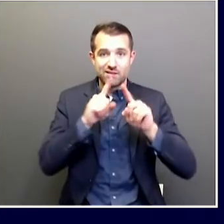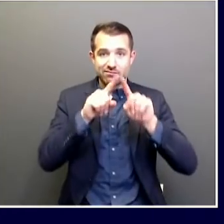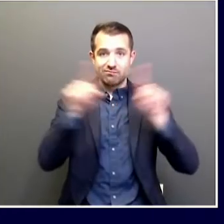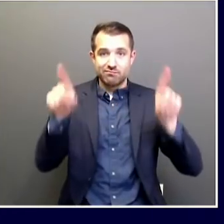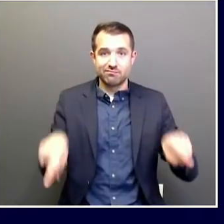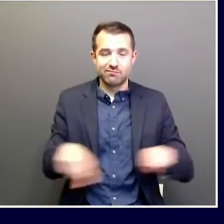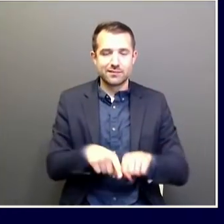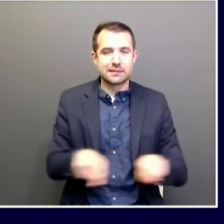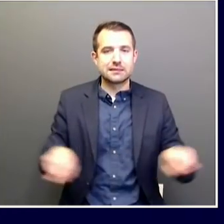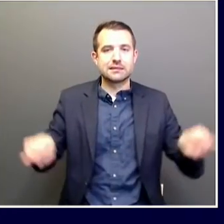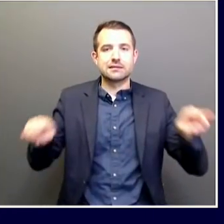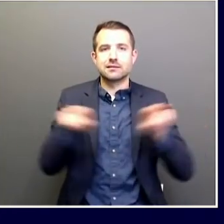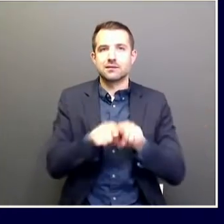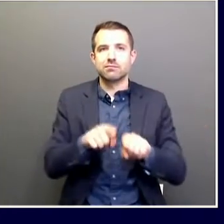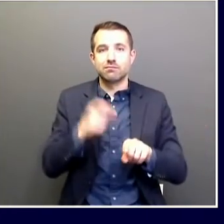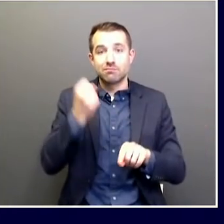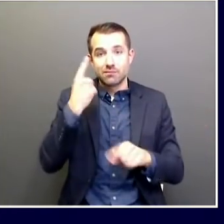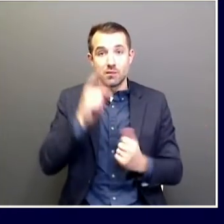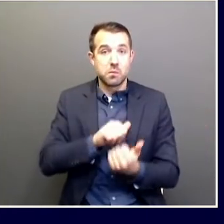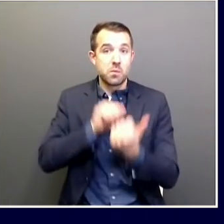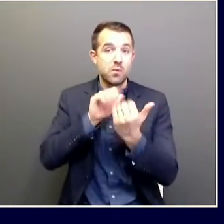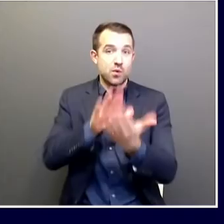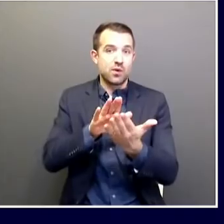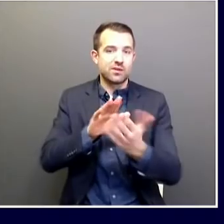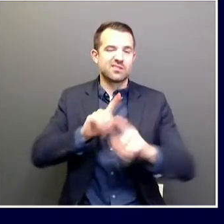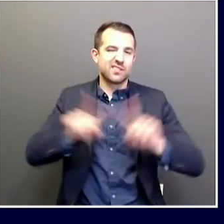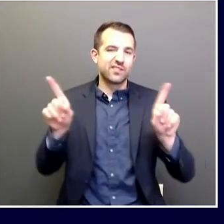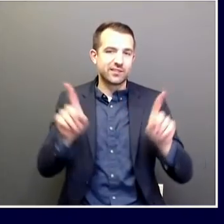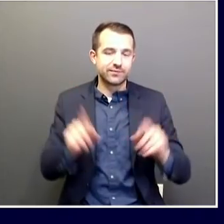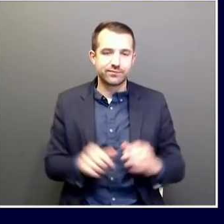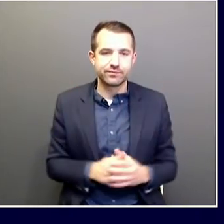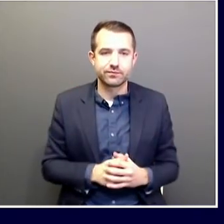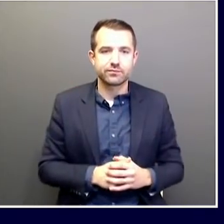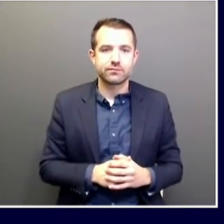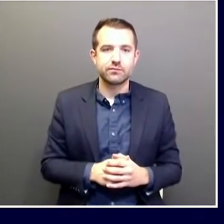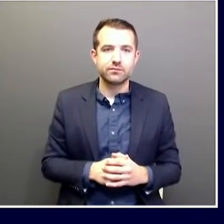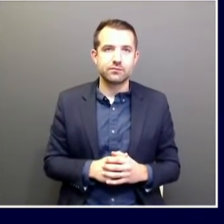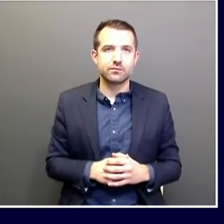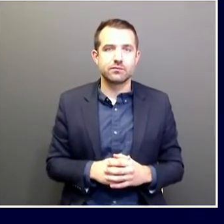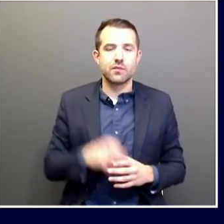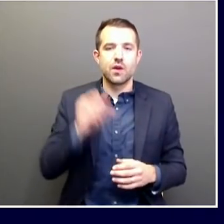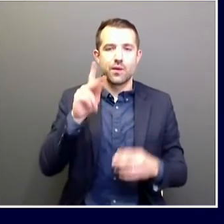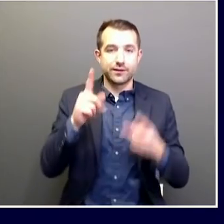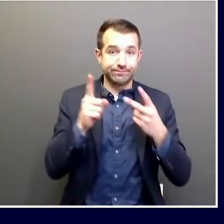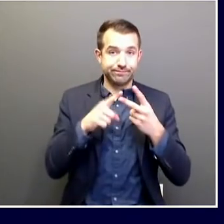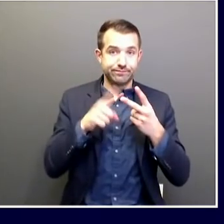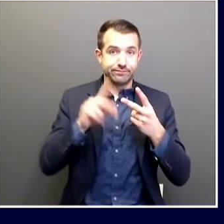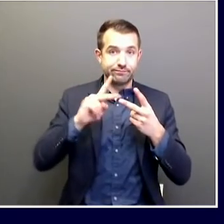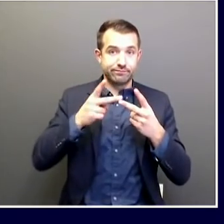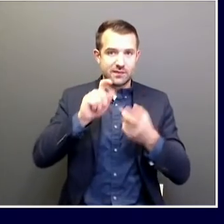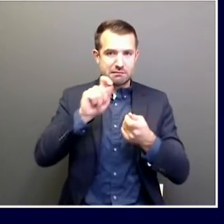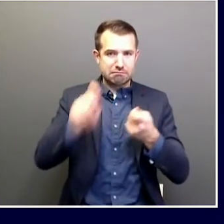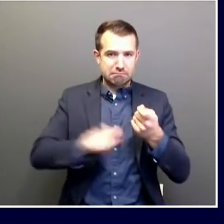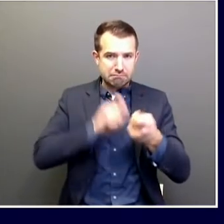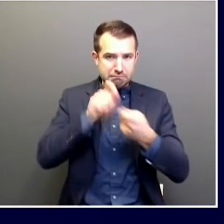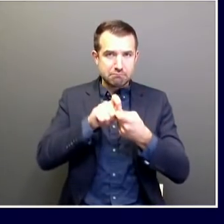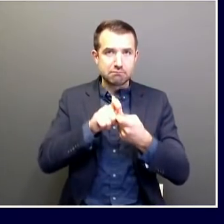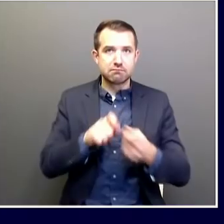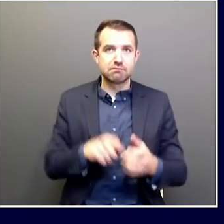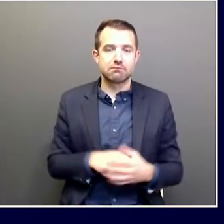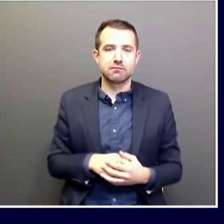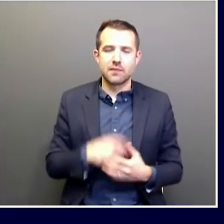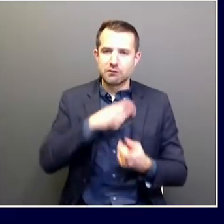Okay, got it. Thank you. This one's a bit more specific. I feel that a question from a